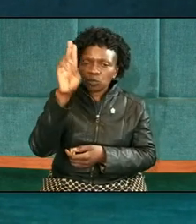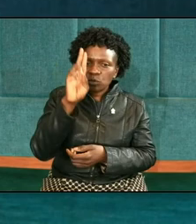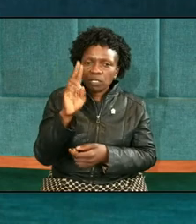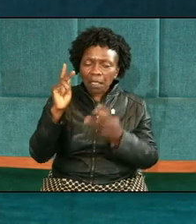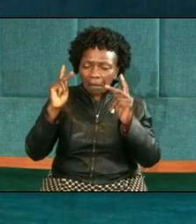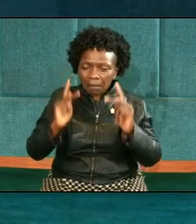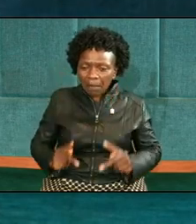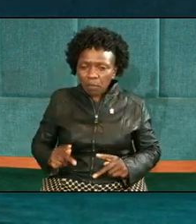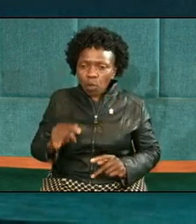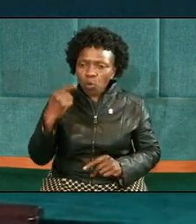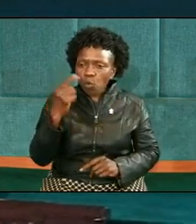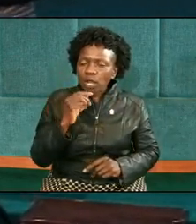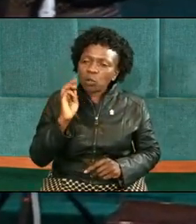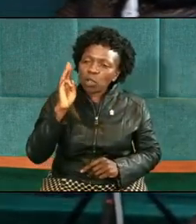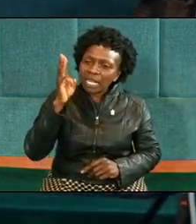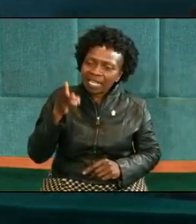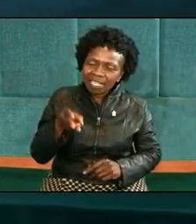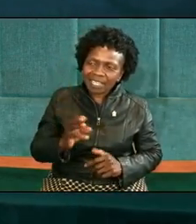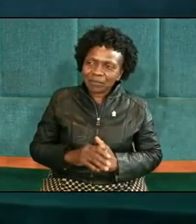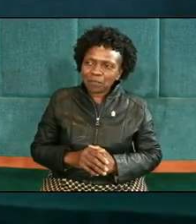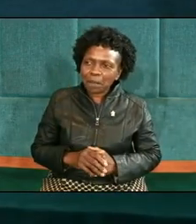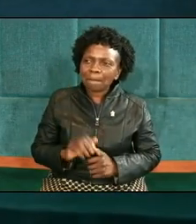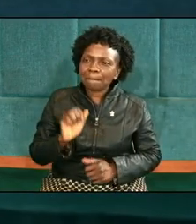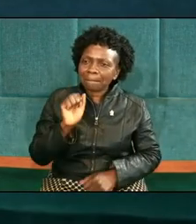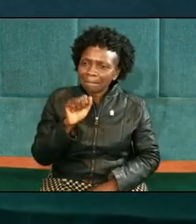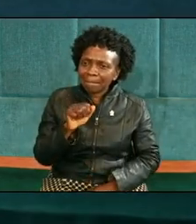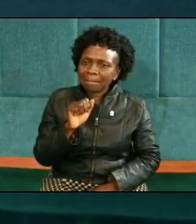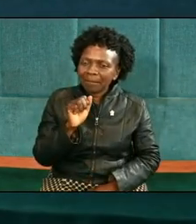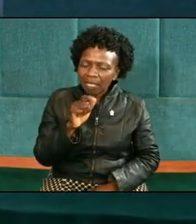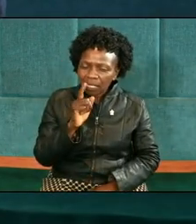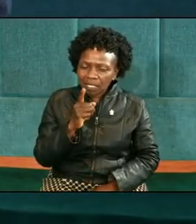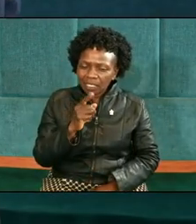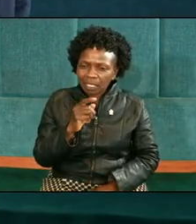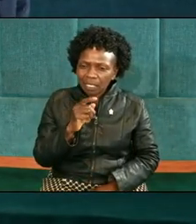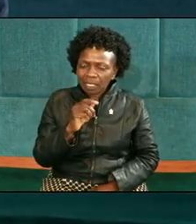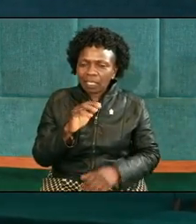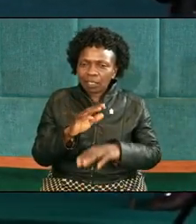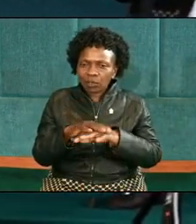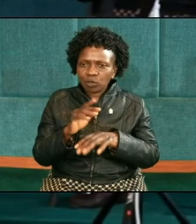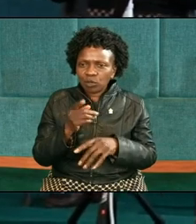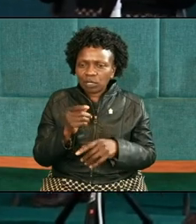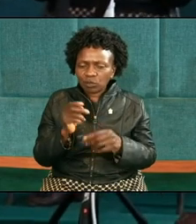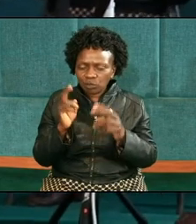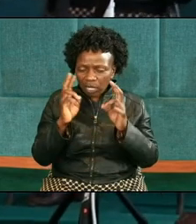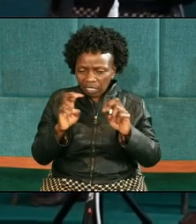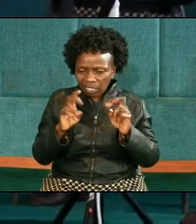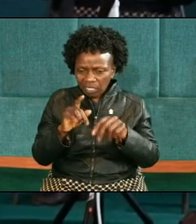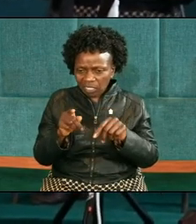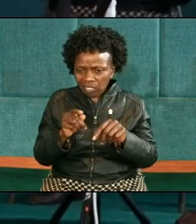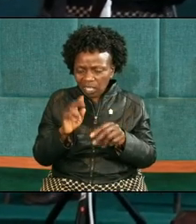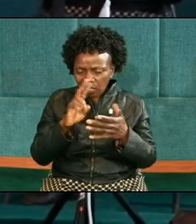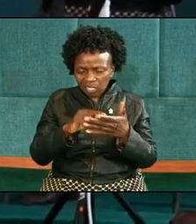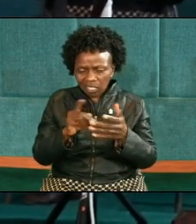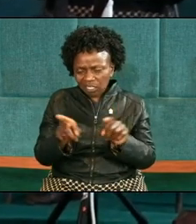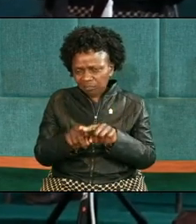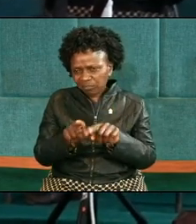are willing. Ah, that's a good stuff in Sabbath school, but when I check it out, it really don't work like